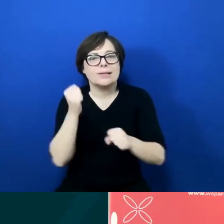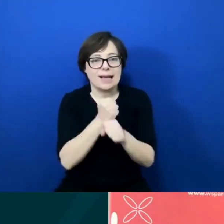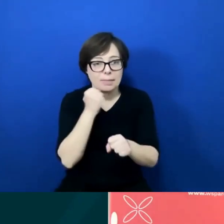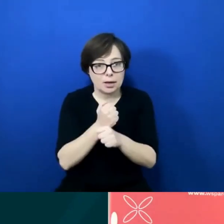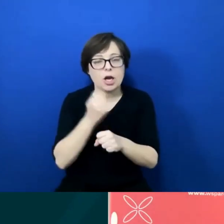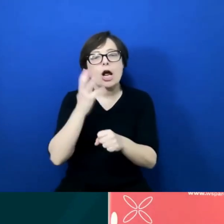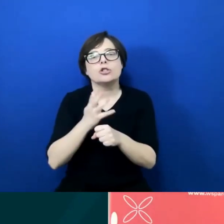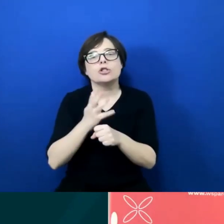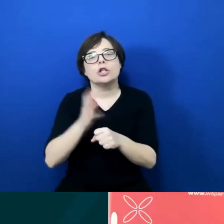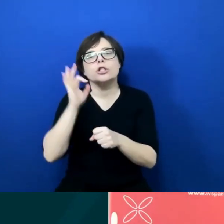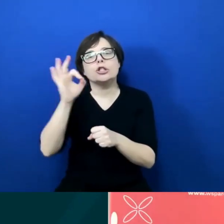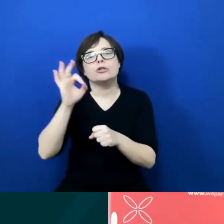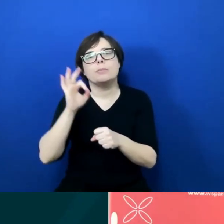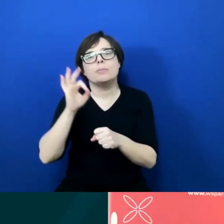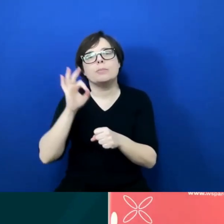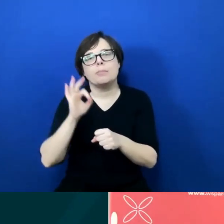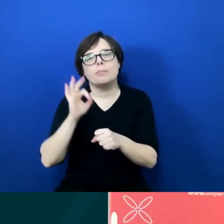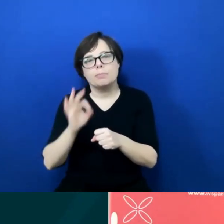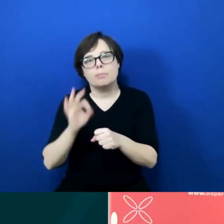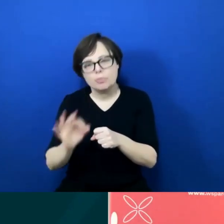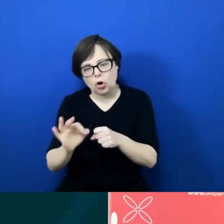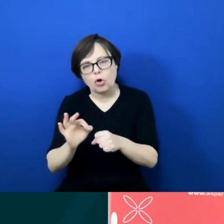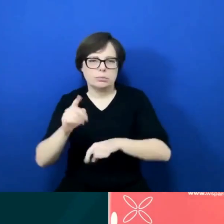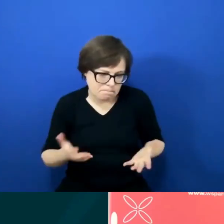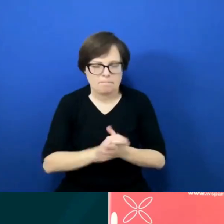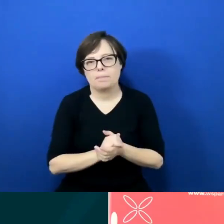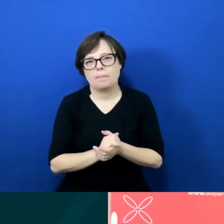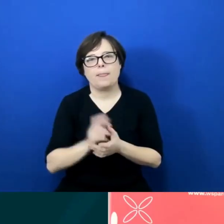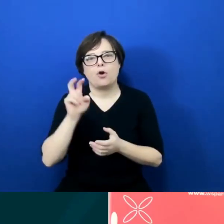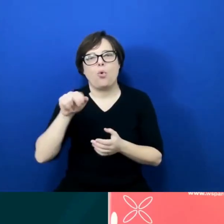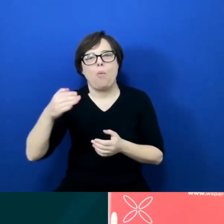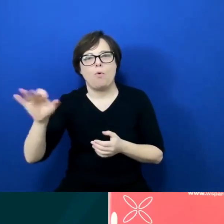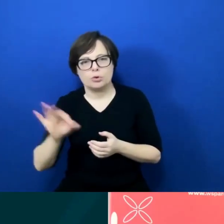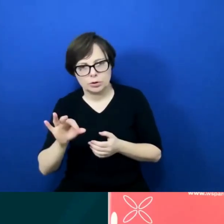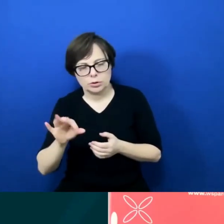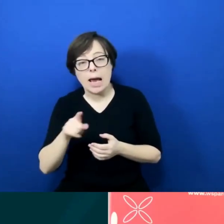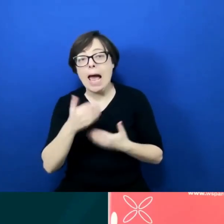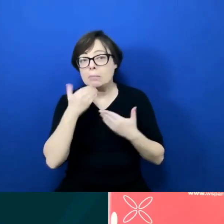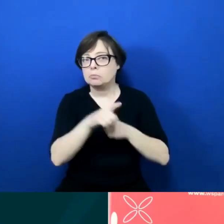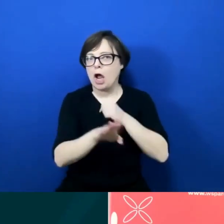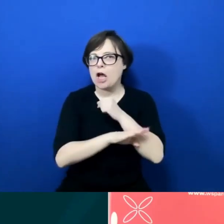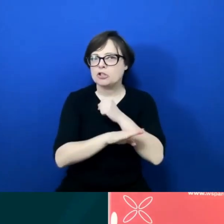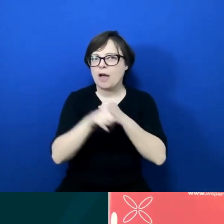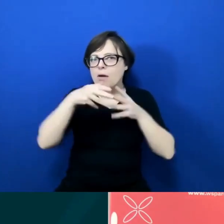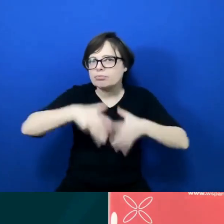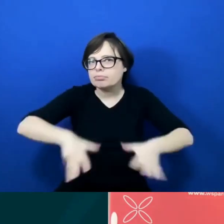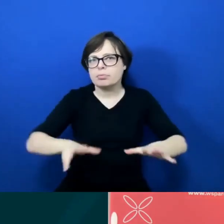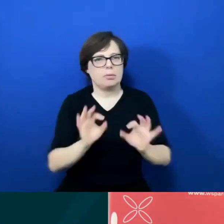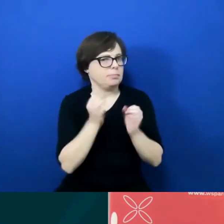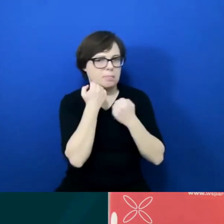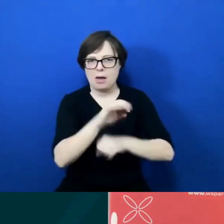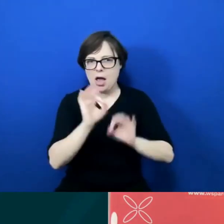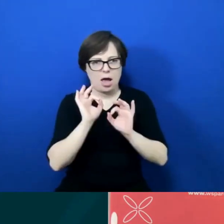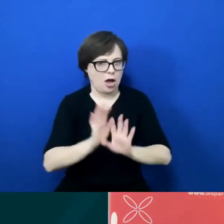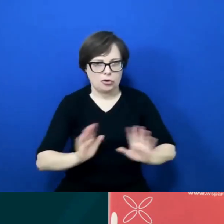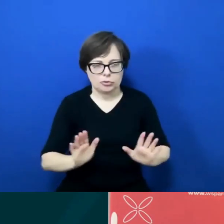like soil. And trees, they grow very well in those structural soils. And the advantage